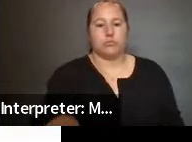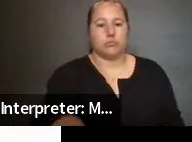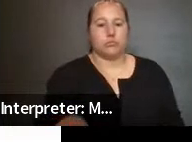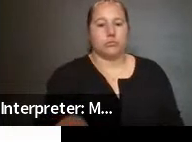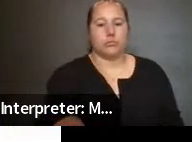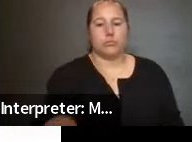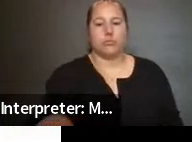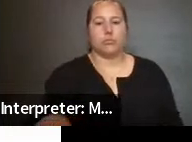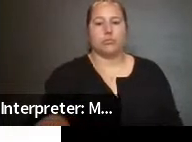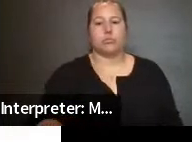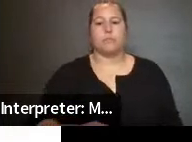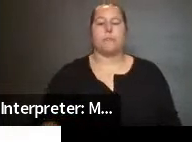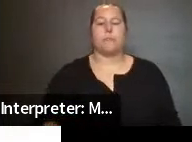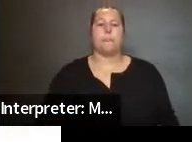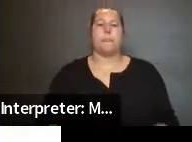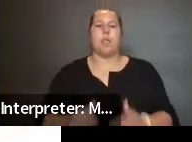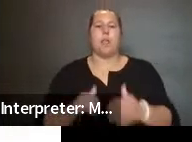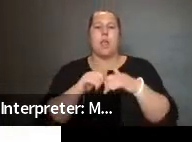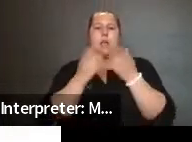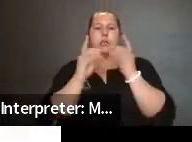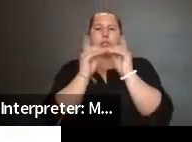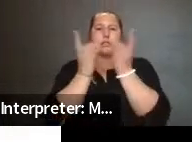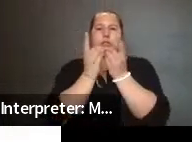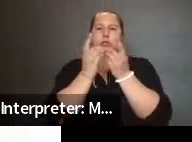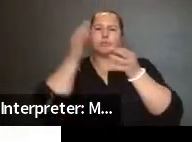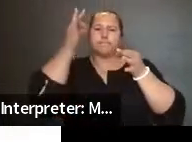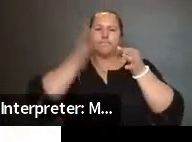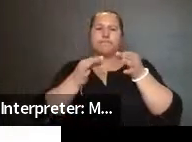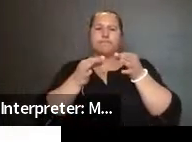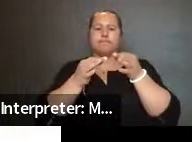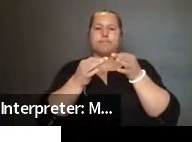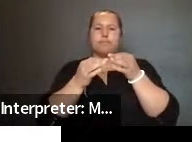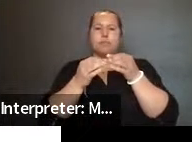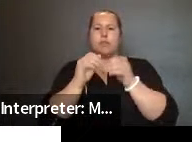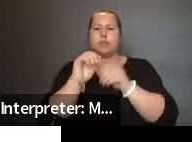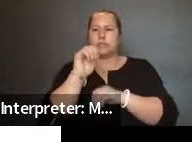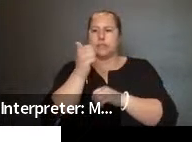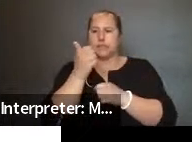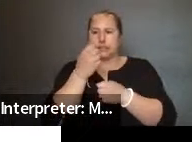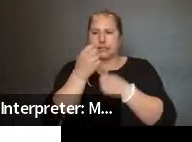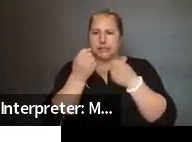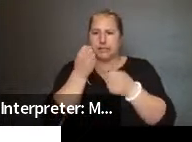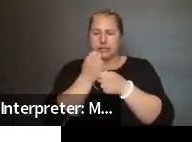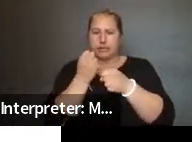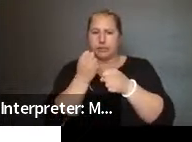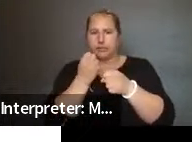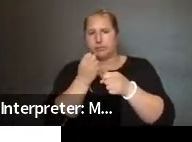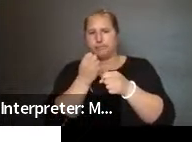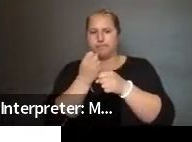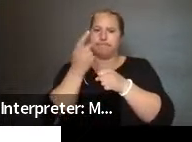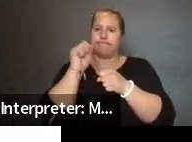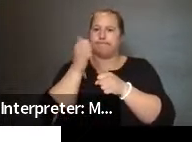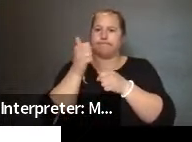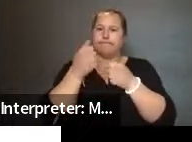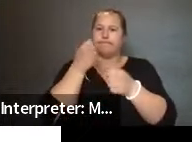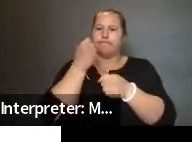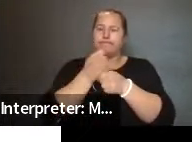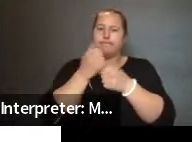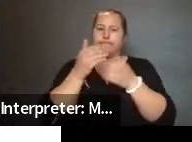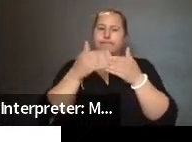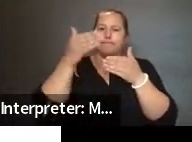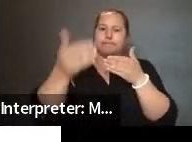So how is a district determined? Every 10 years, the U.S. Census Bureau counts the entire population of the United